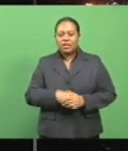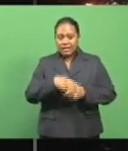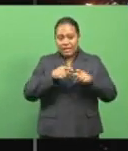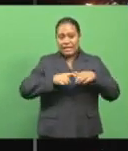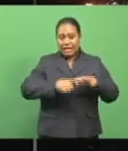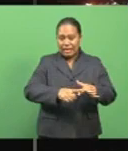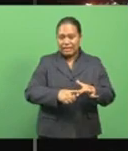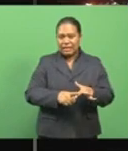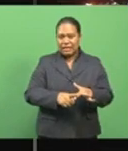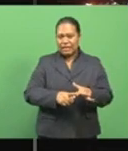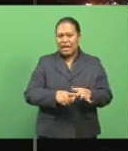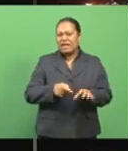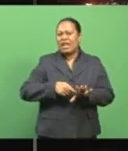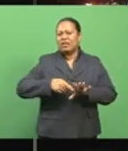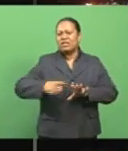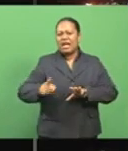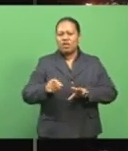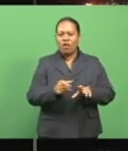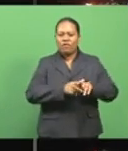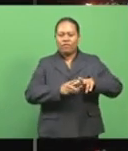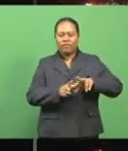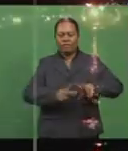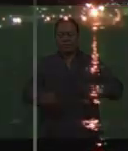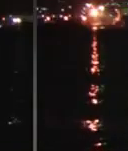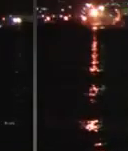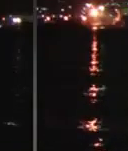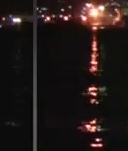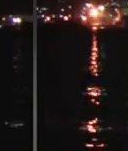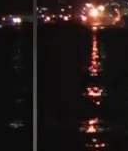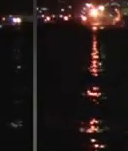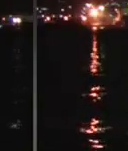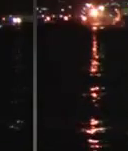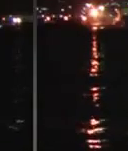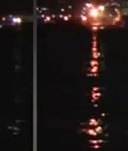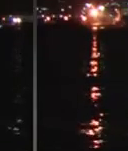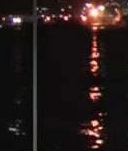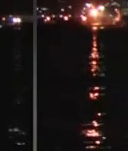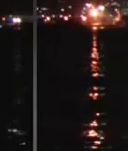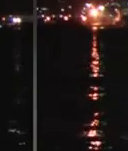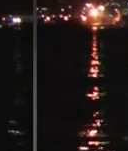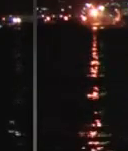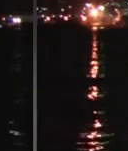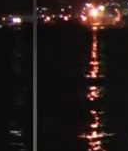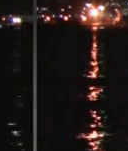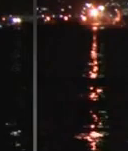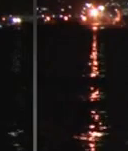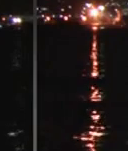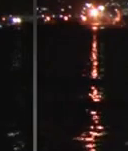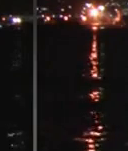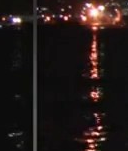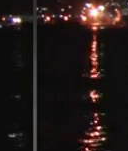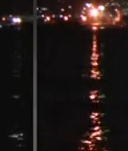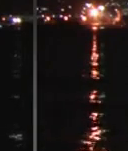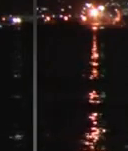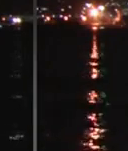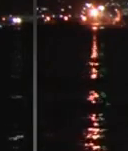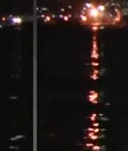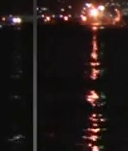and interior of Viti Levu today. Elsewhere, fine apart from afternoon or evening showers.